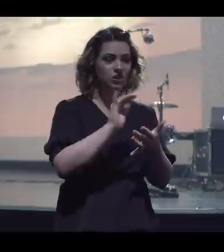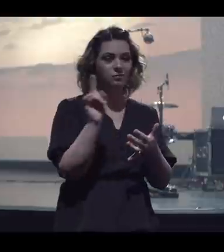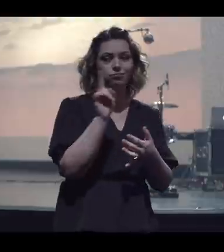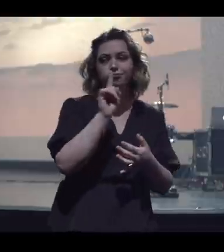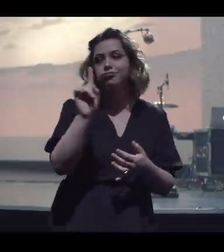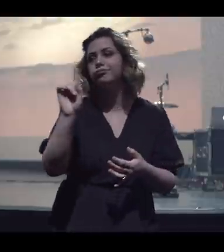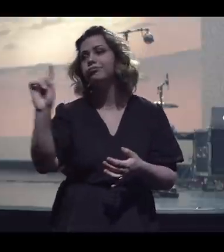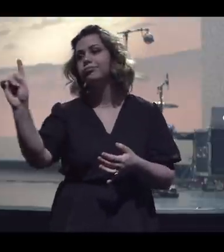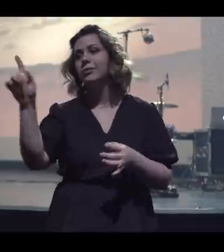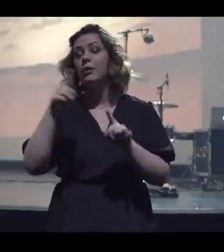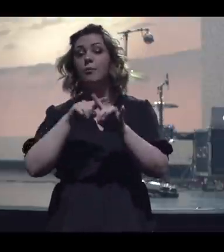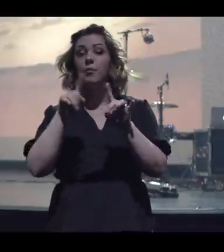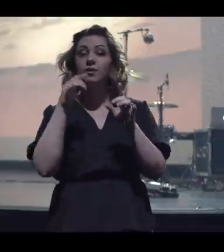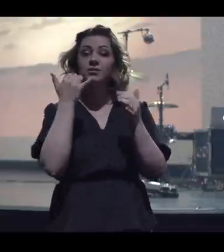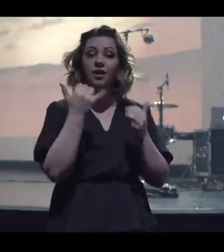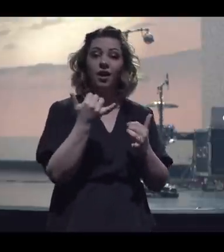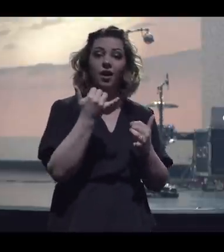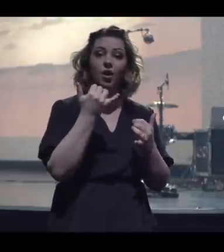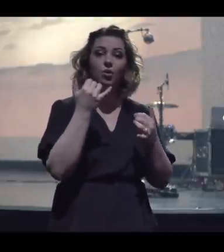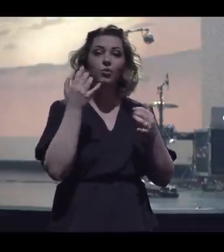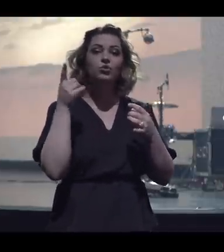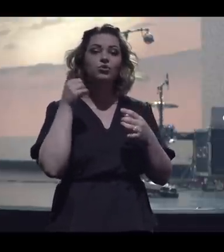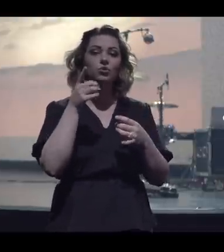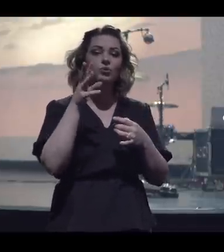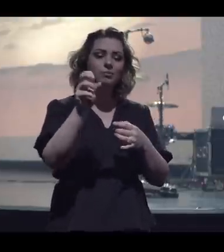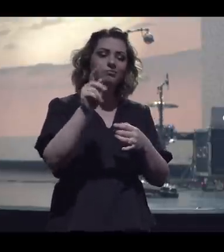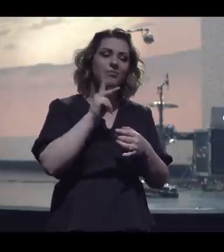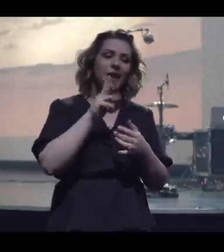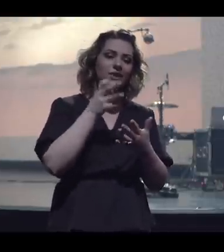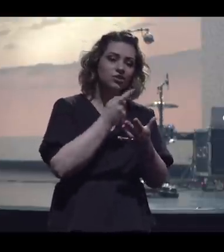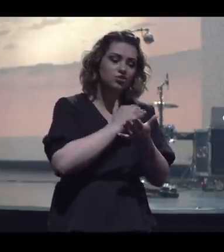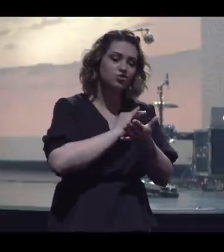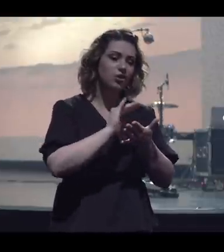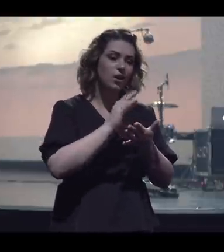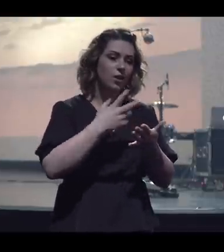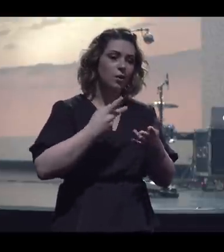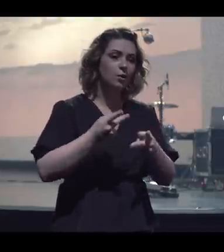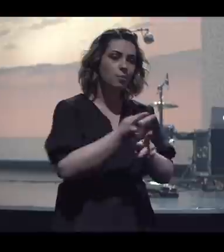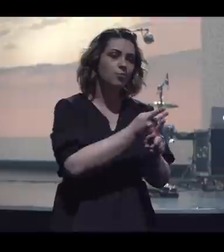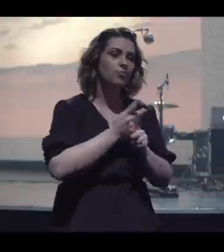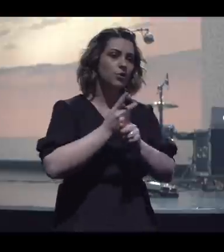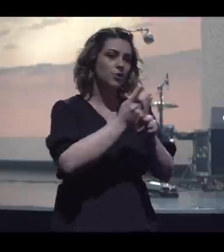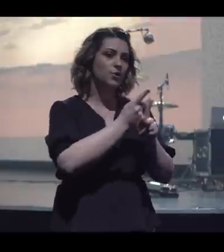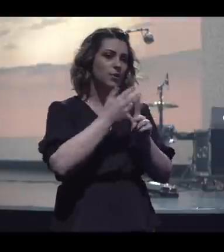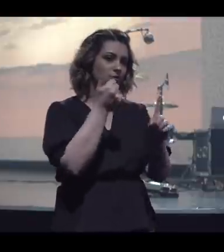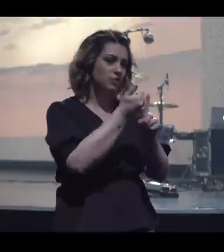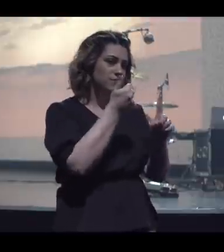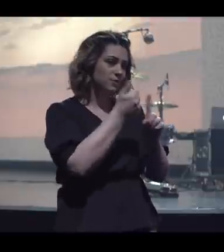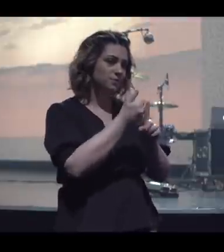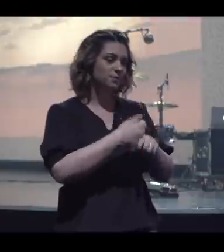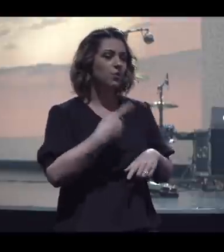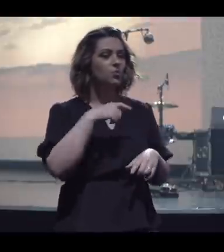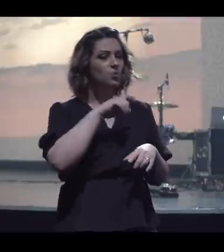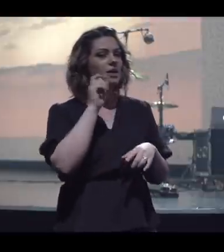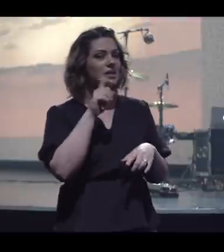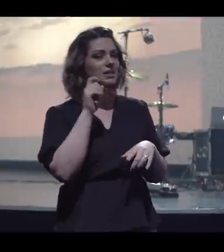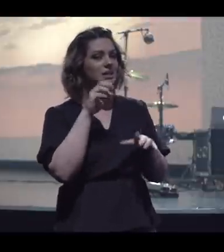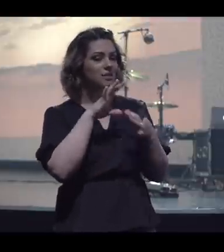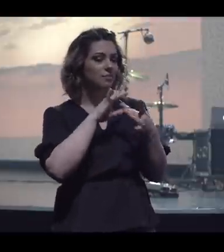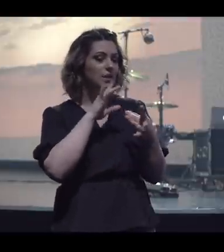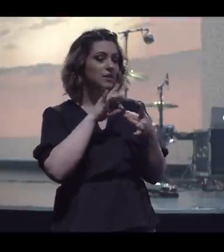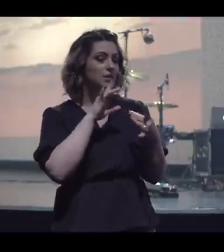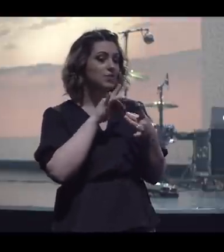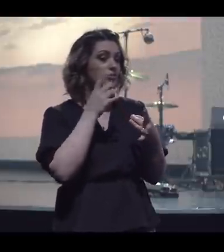shepherd and overseer of your souls. We need this message. Because if we're gonna have the